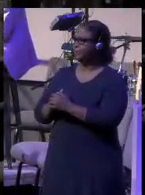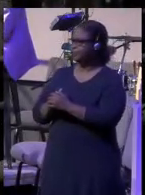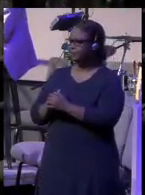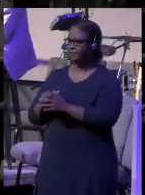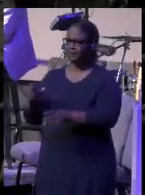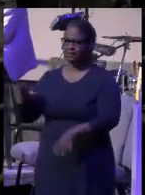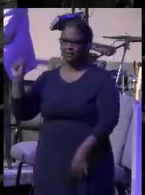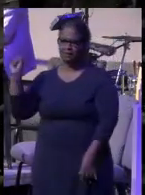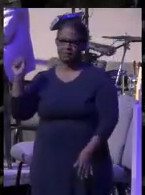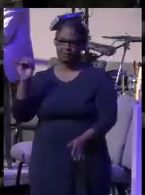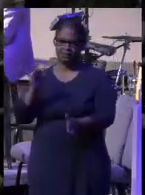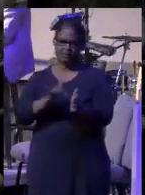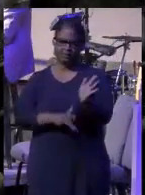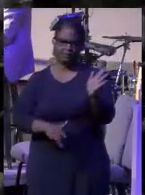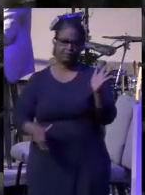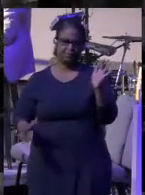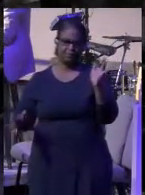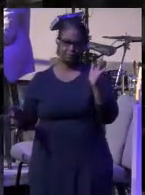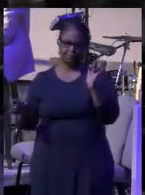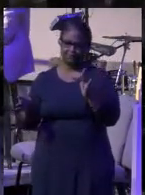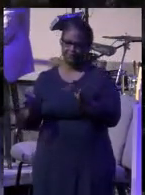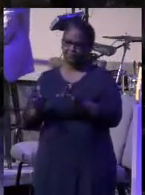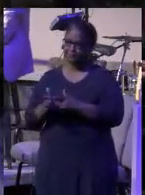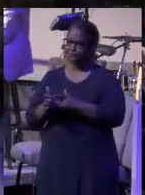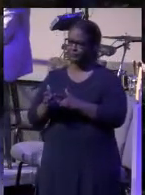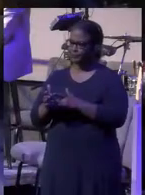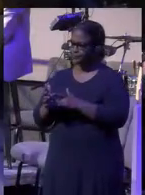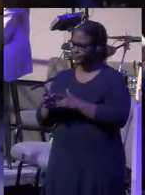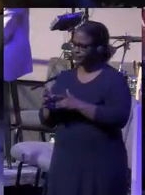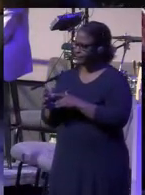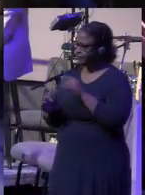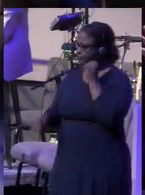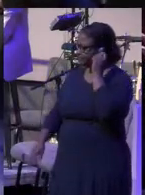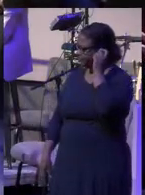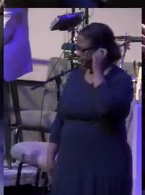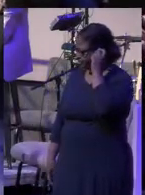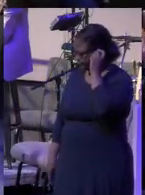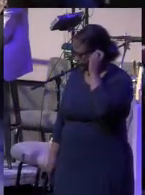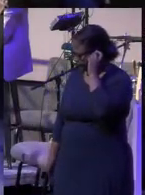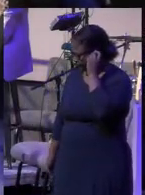Oh, yes, Jesus, Jesus, Jesus, Jesus.